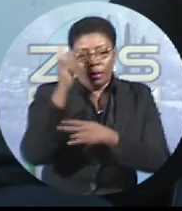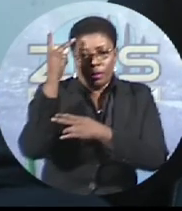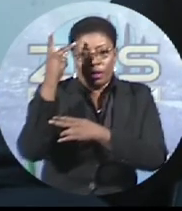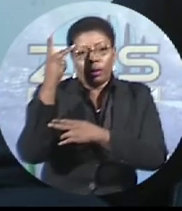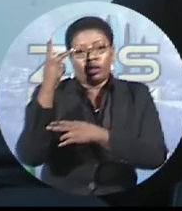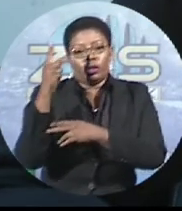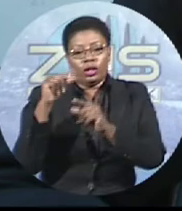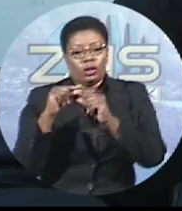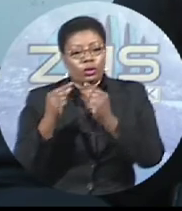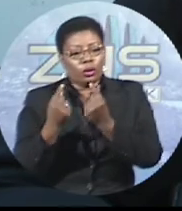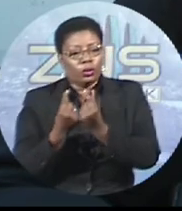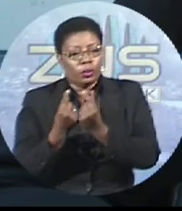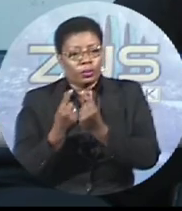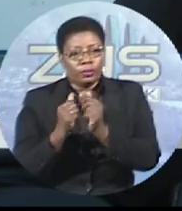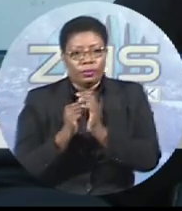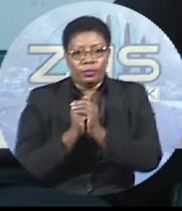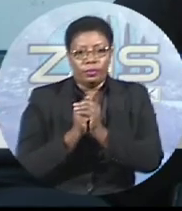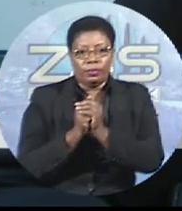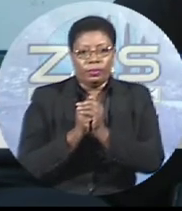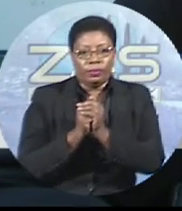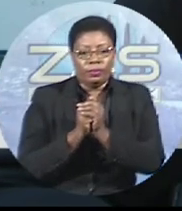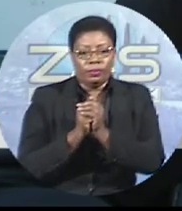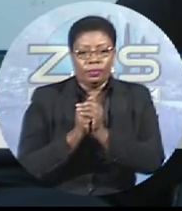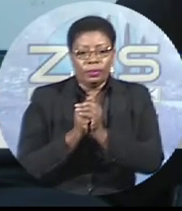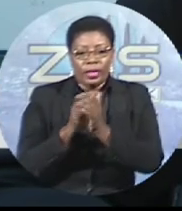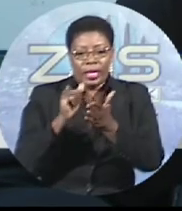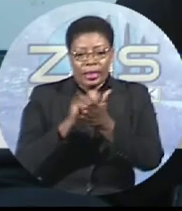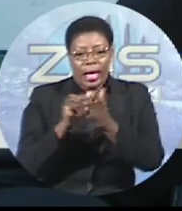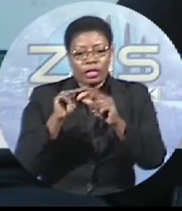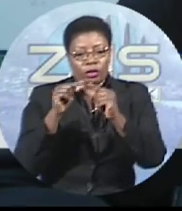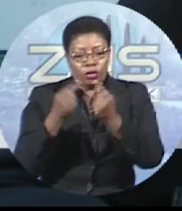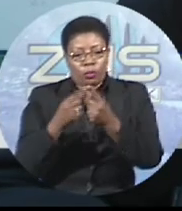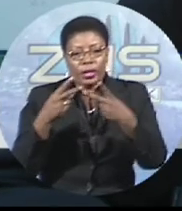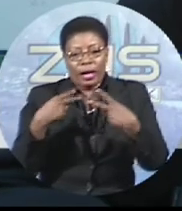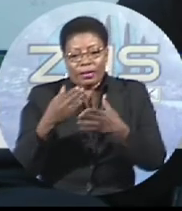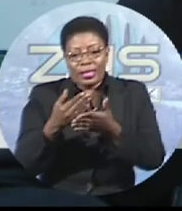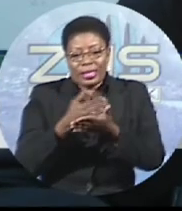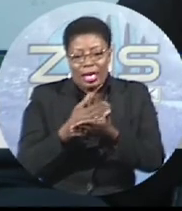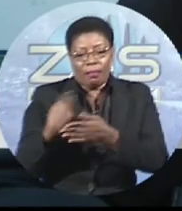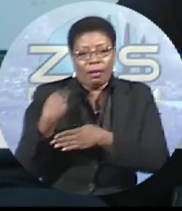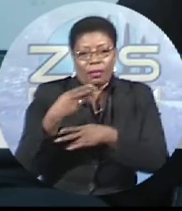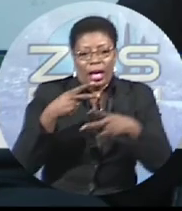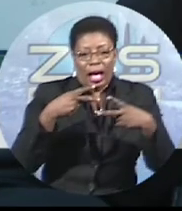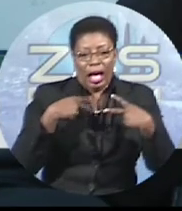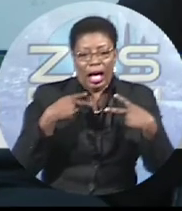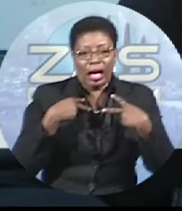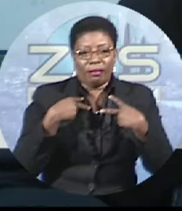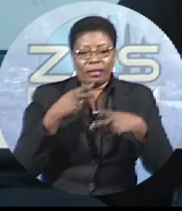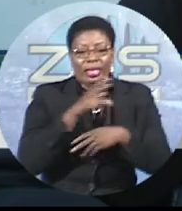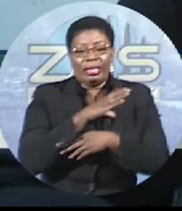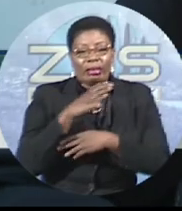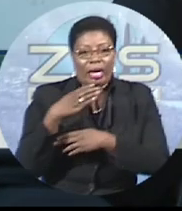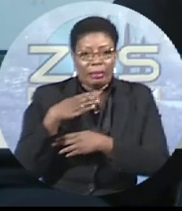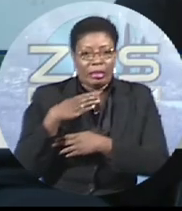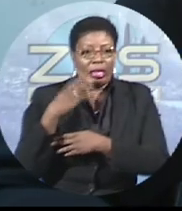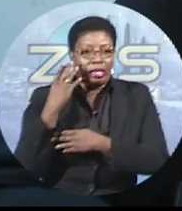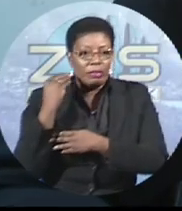group. In that parliamentary group, we have some members who have cabinet-level